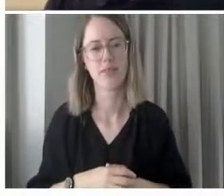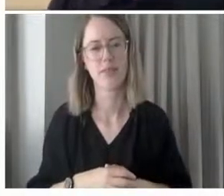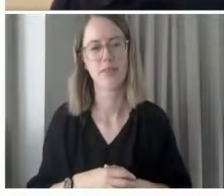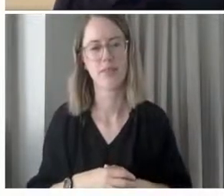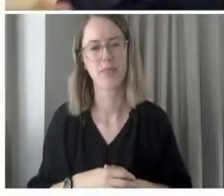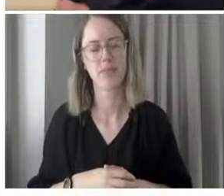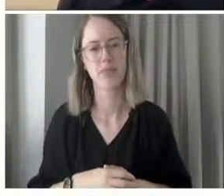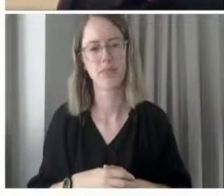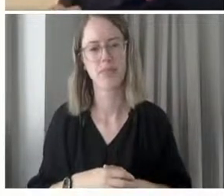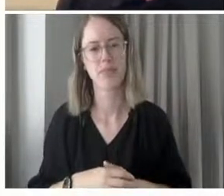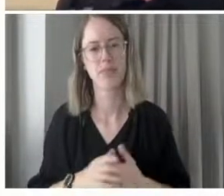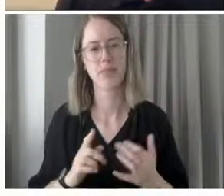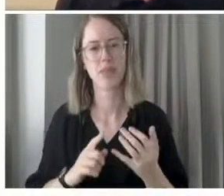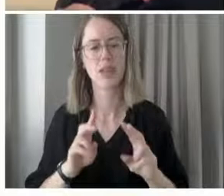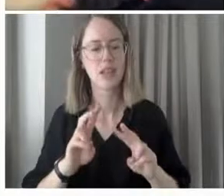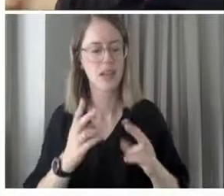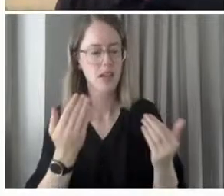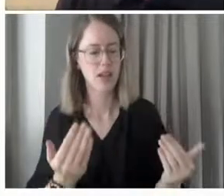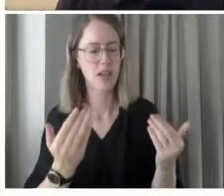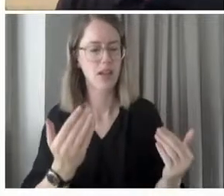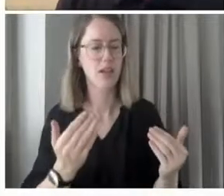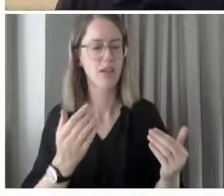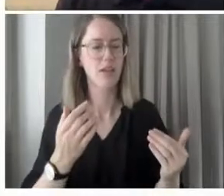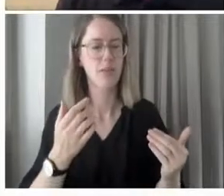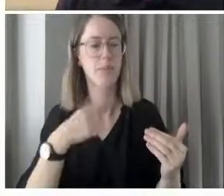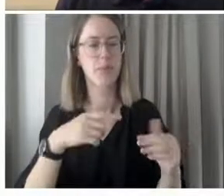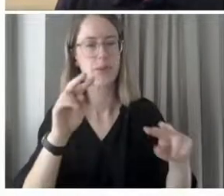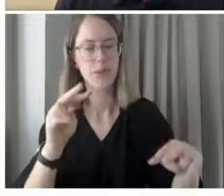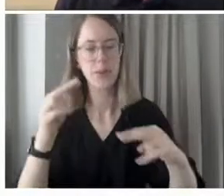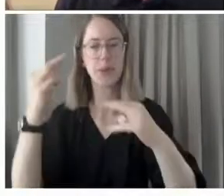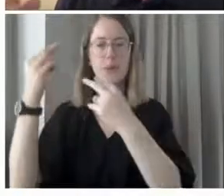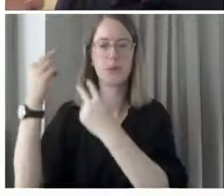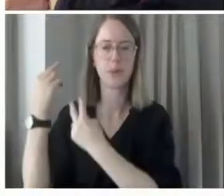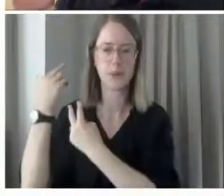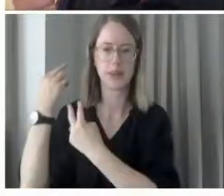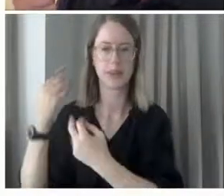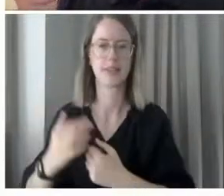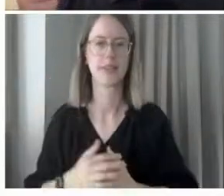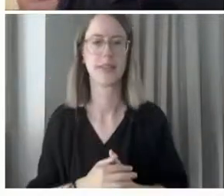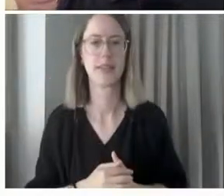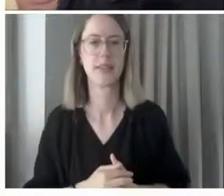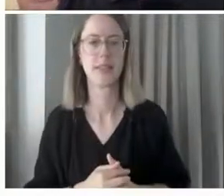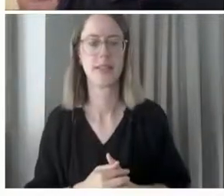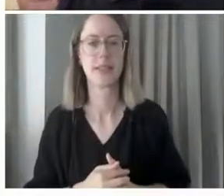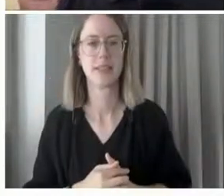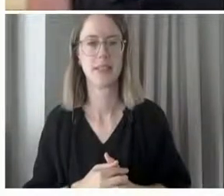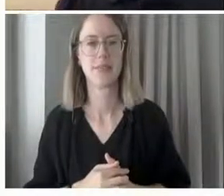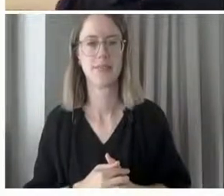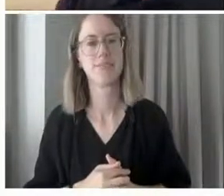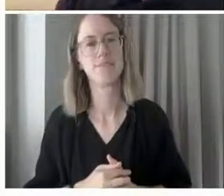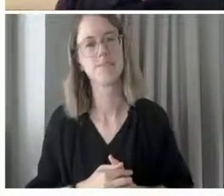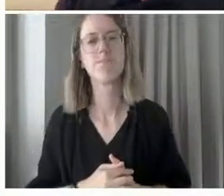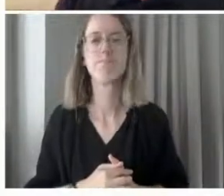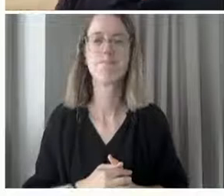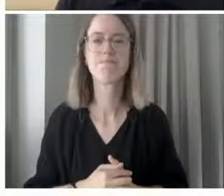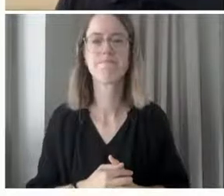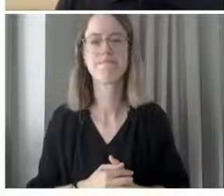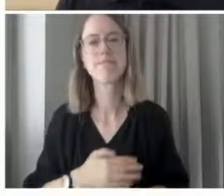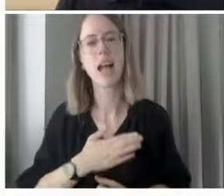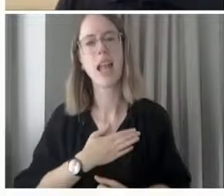They see the present through the lens of the past. That's what I would say about them. They are quite